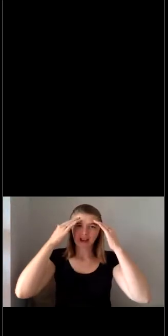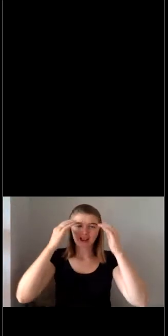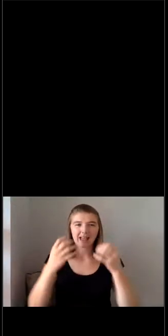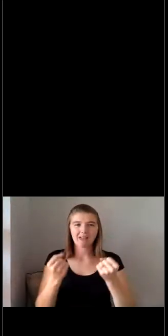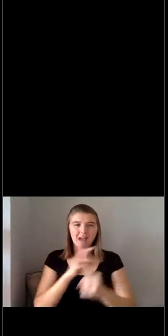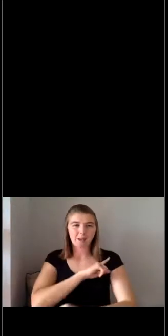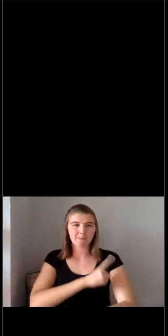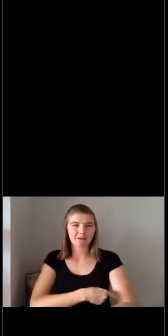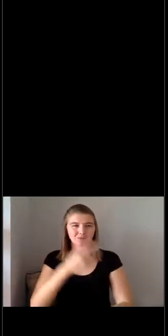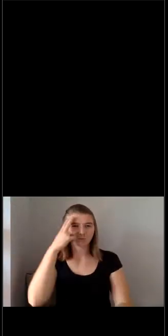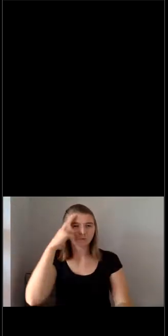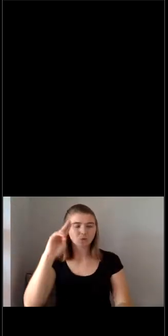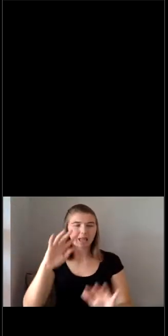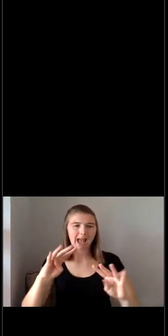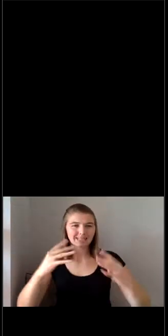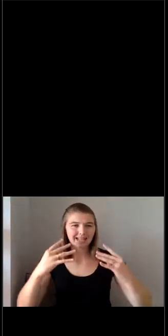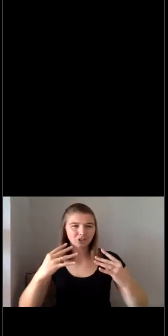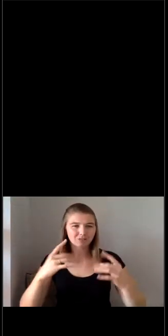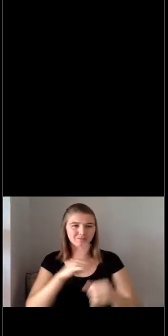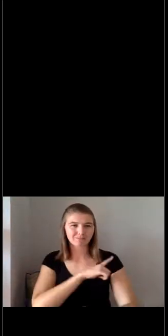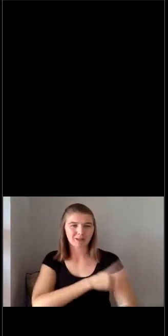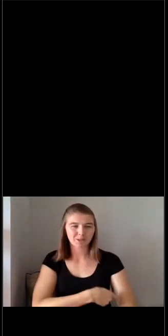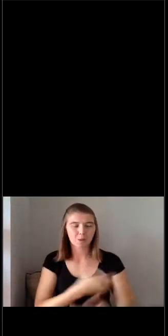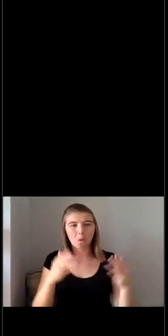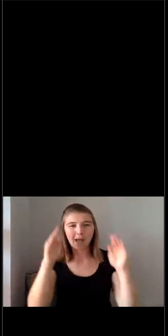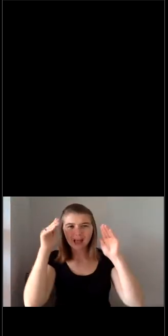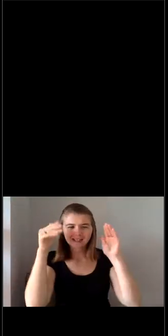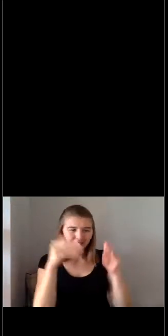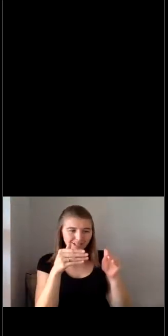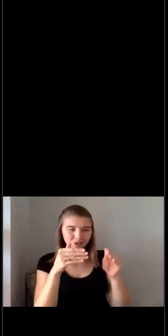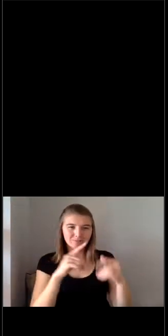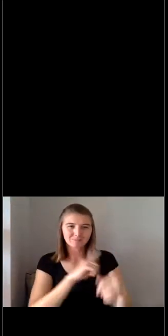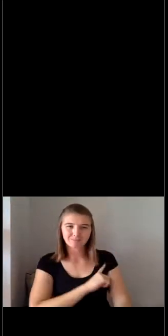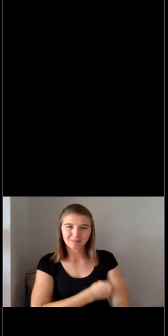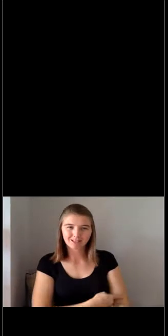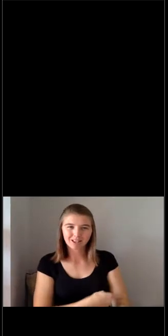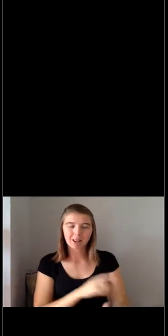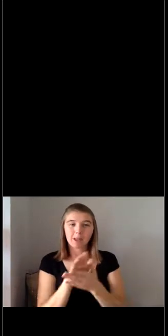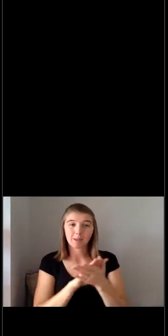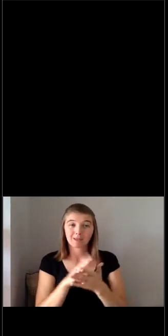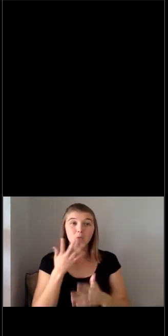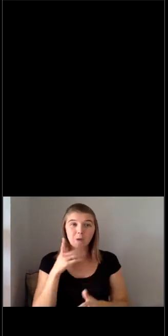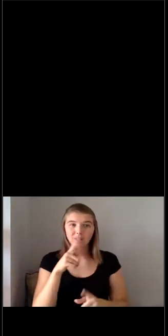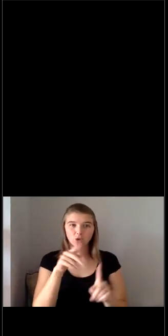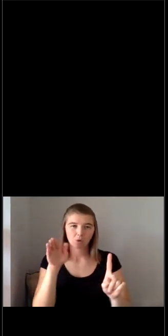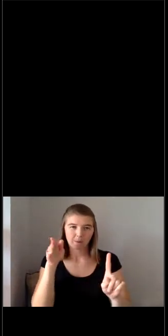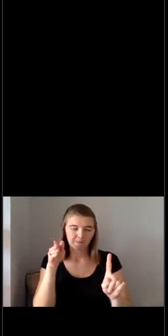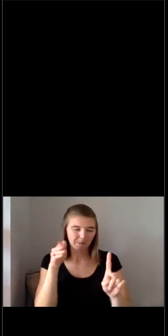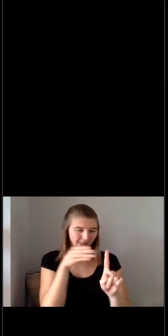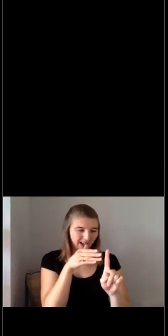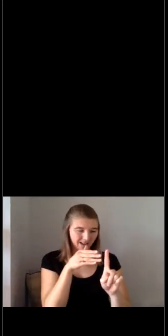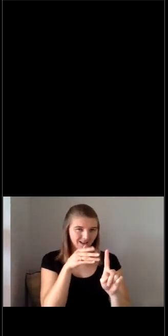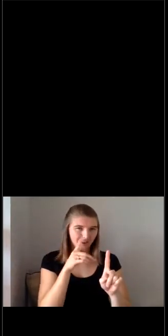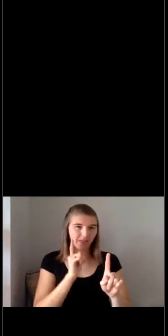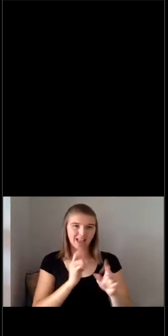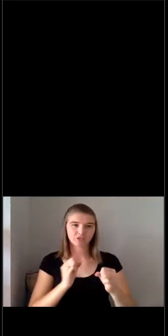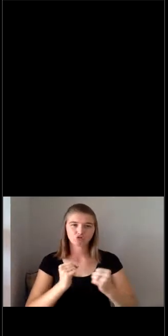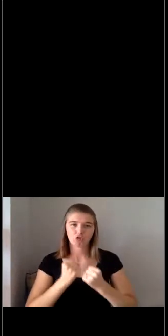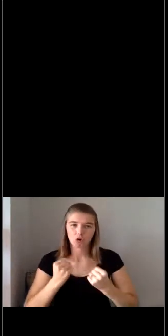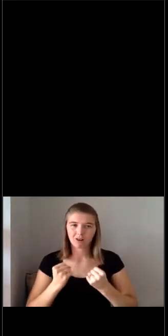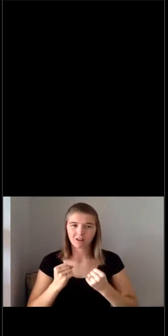very human that our attention wanders, but our ability to return it to the present each time we do that strengthens our attention muscle. So